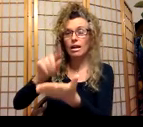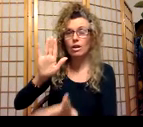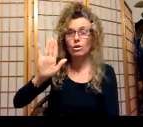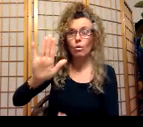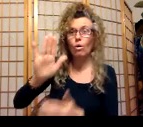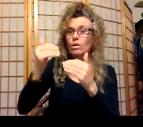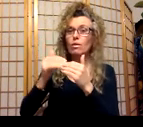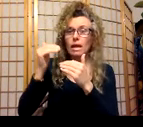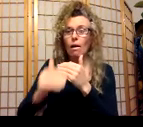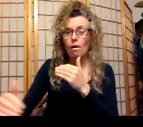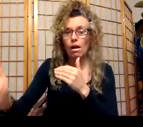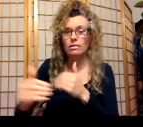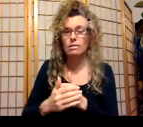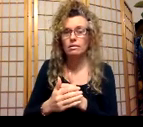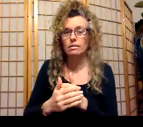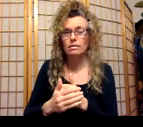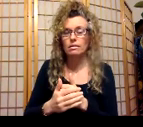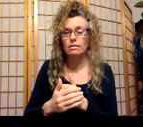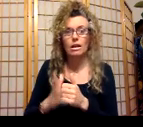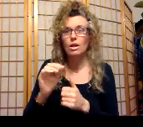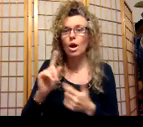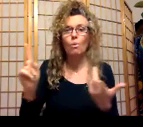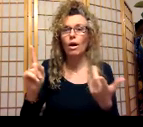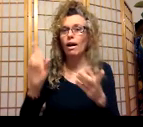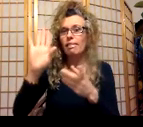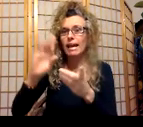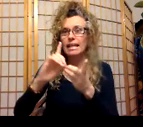so out of nowhere they digitally created money.